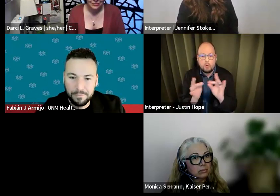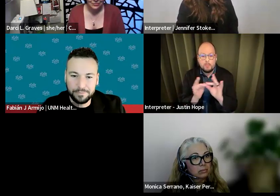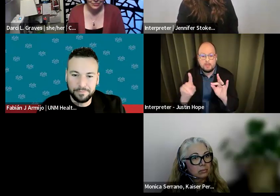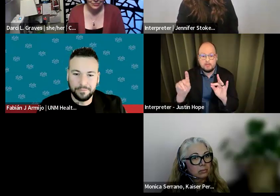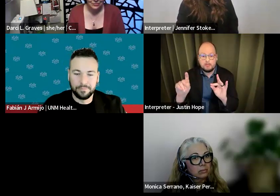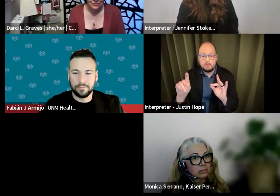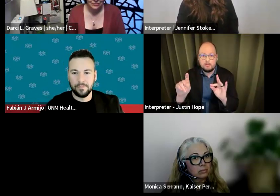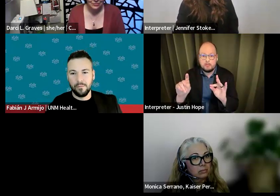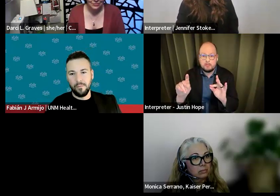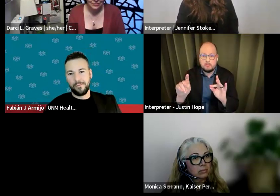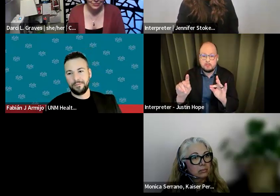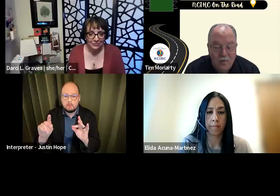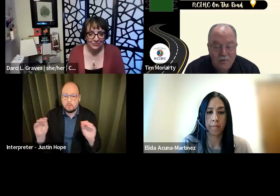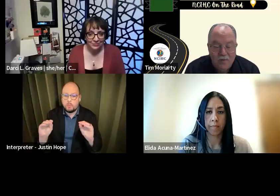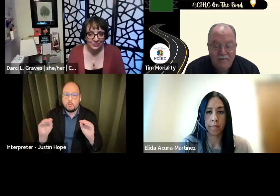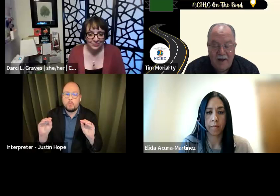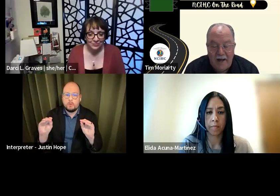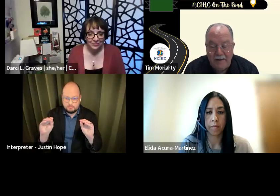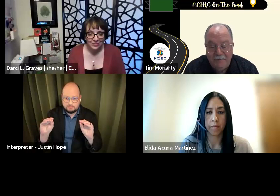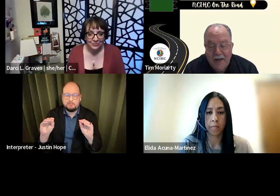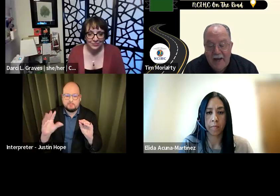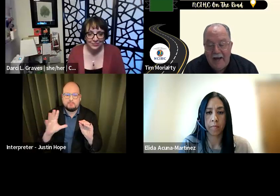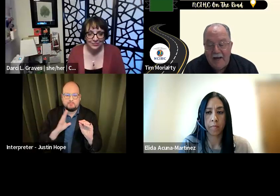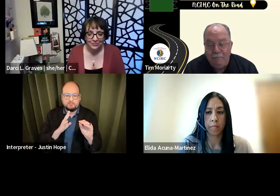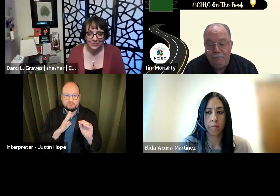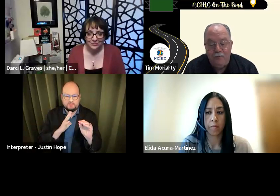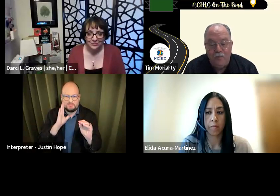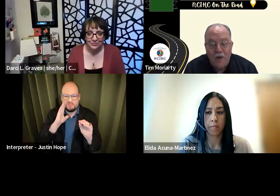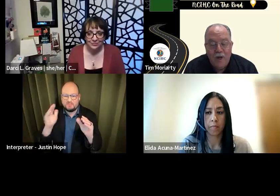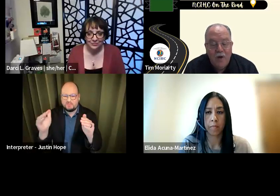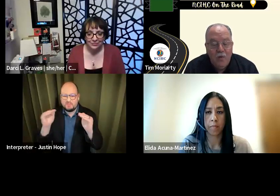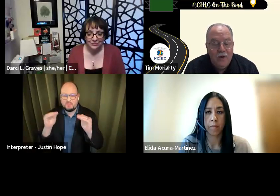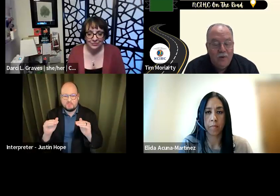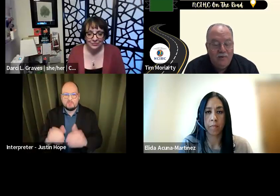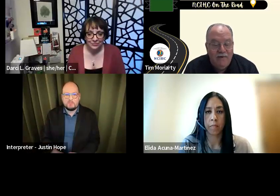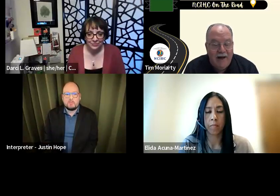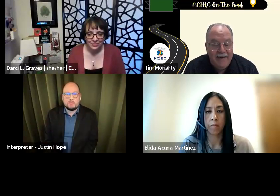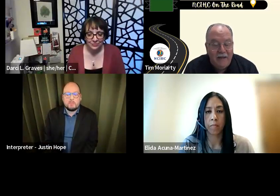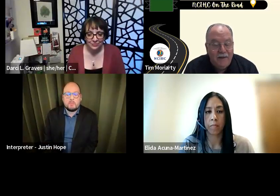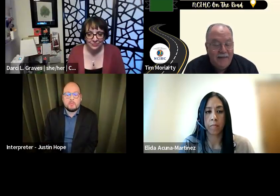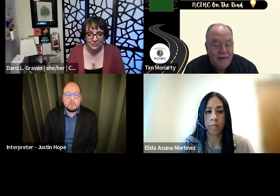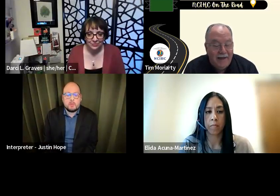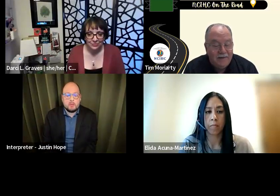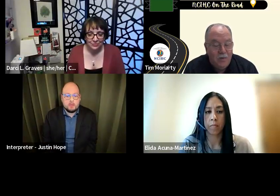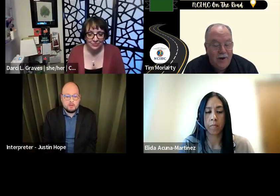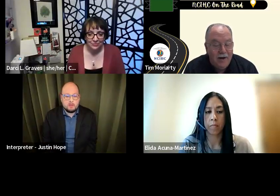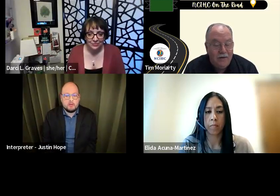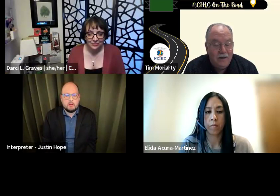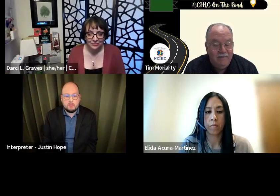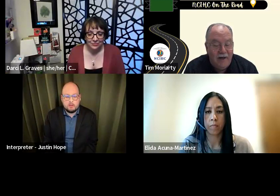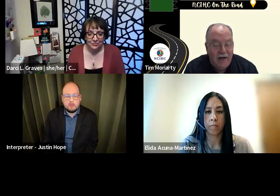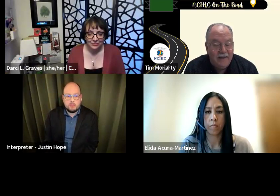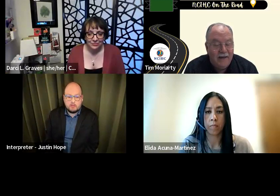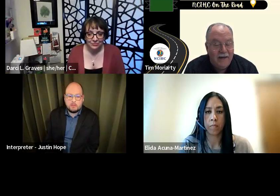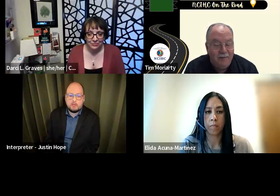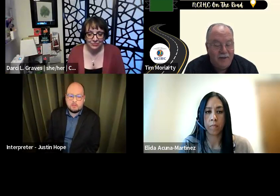All right, so we will move on. we will provide a link as to where you